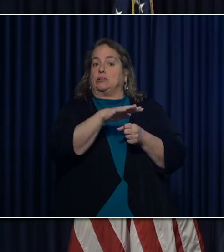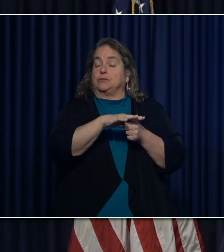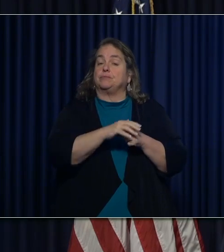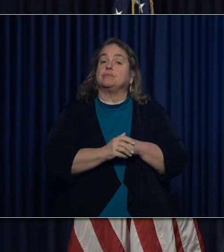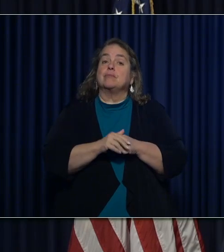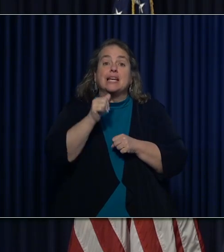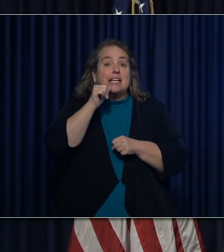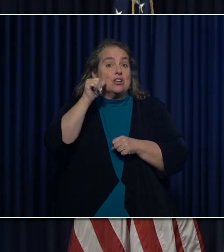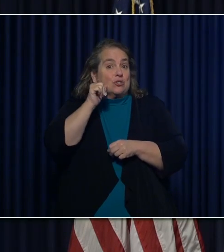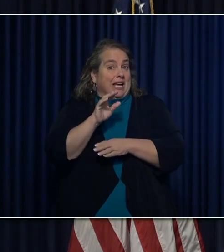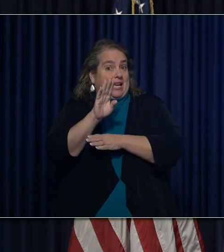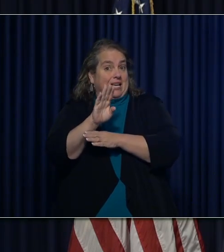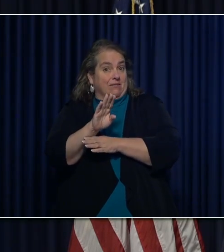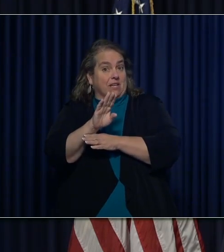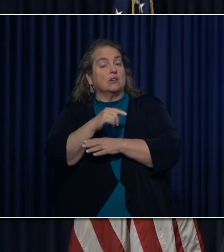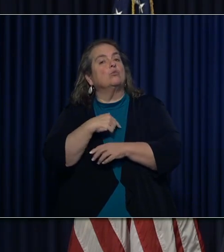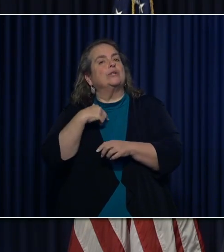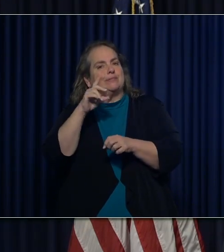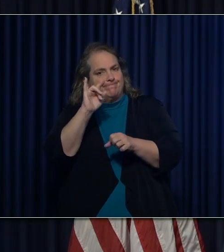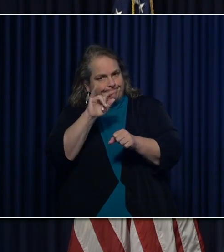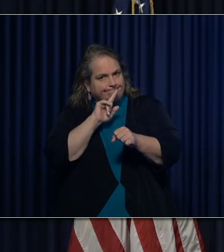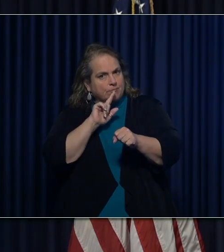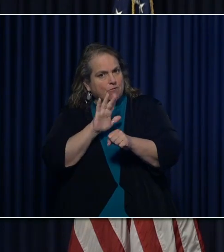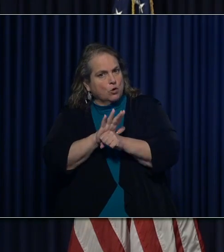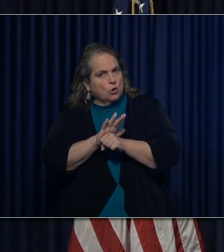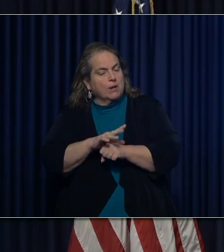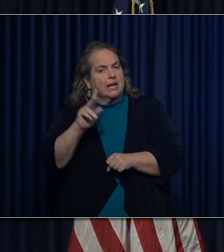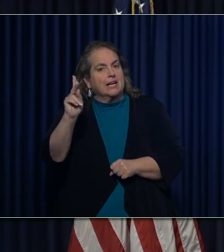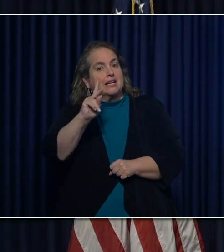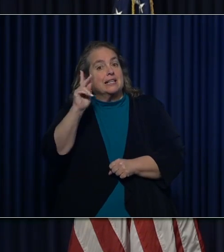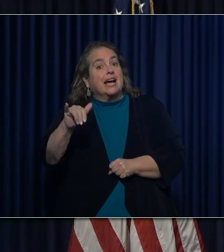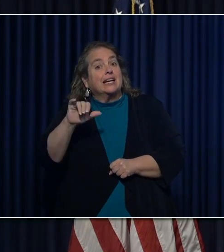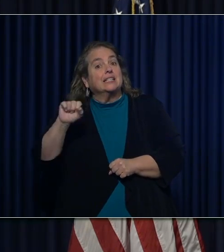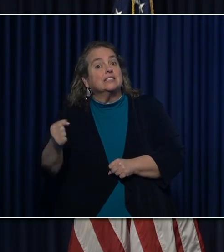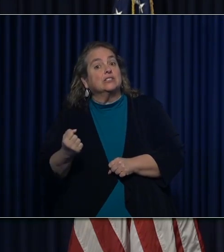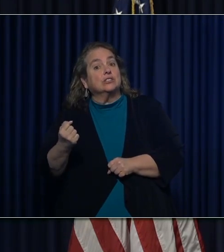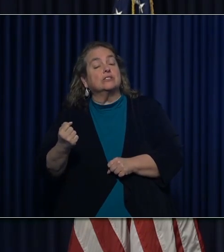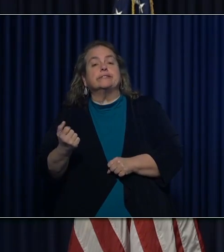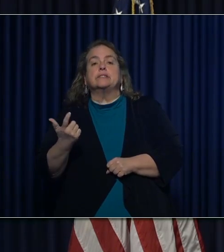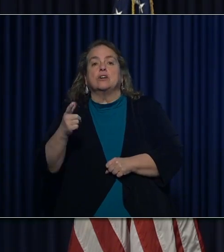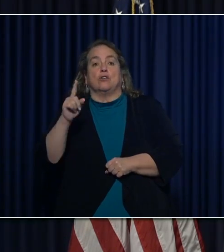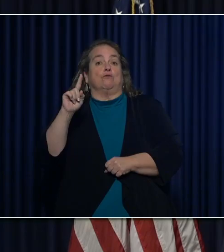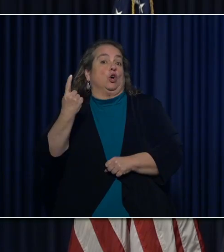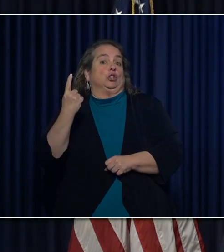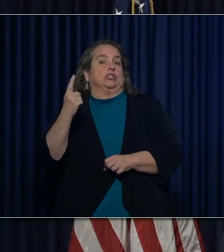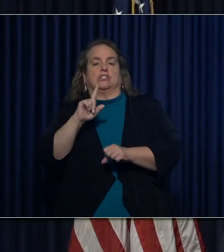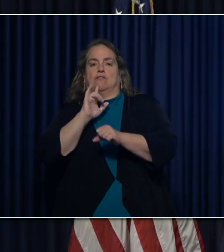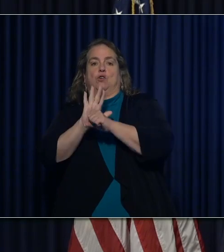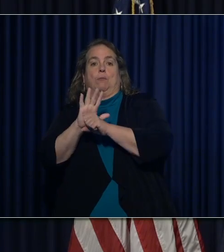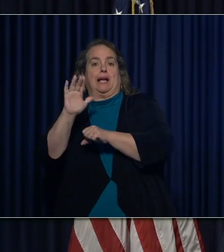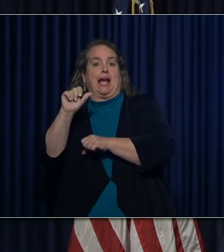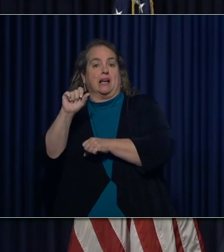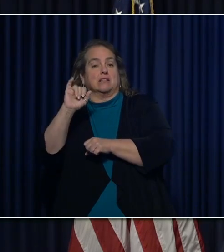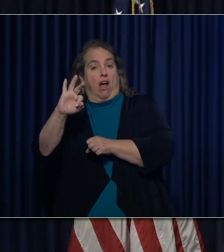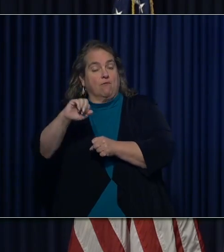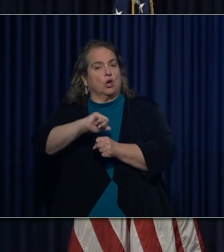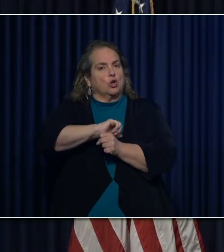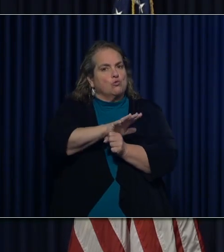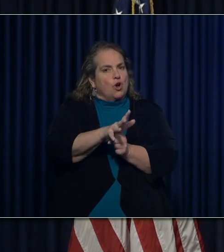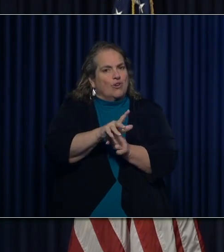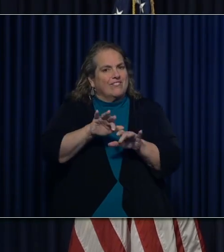Yesterday evening, we confirmed Kentucky's first confirmed case of the